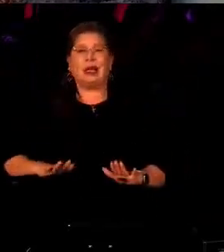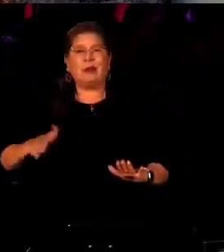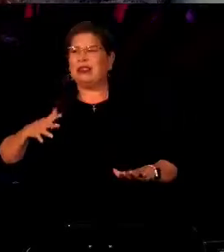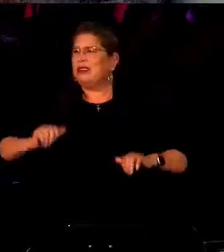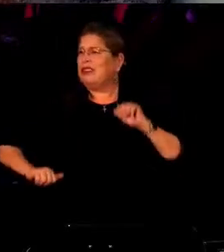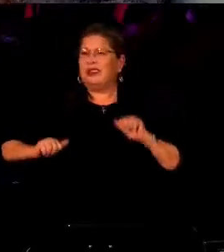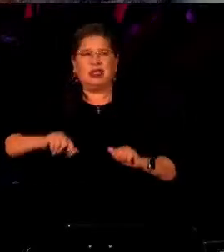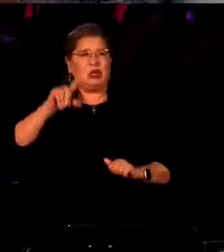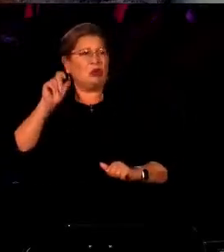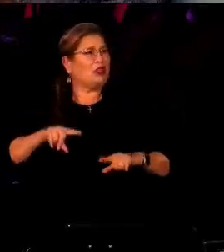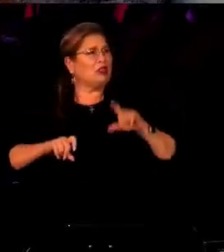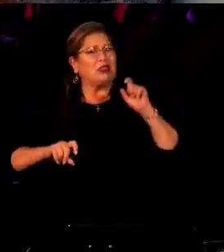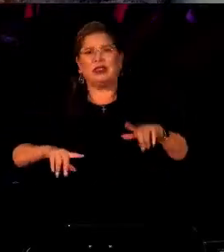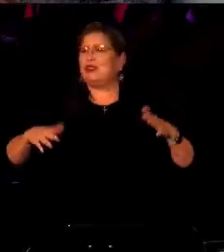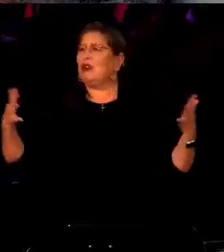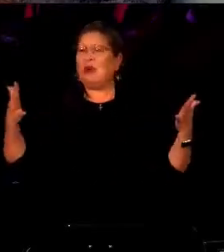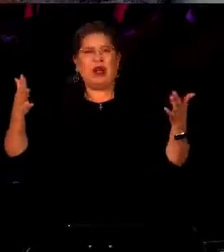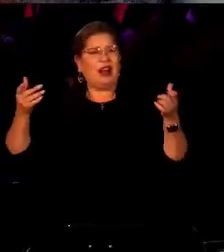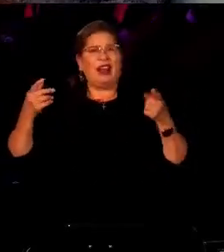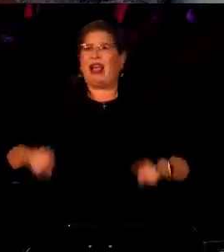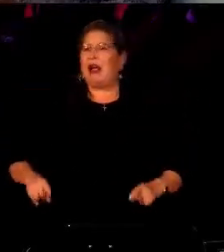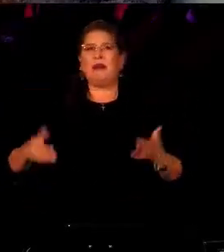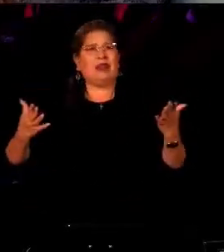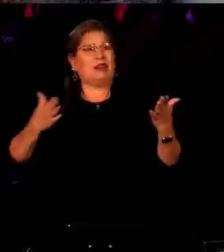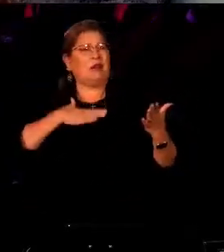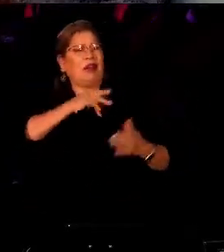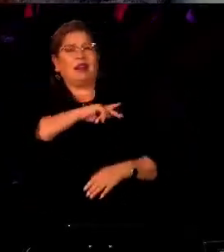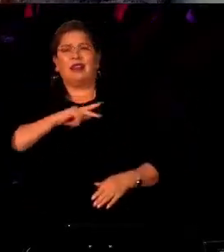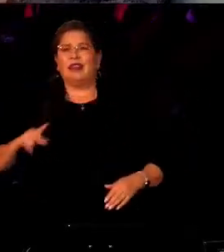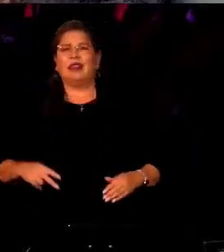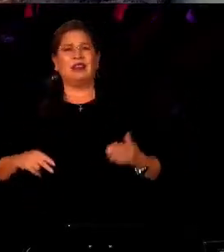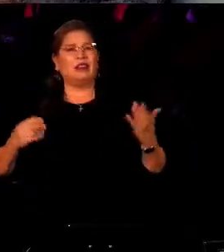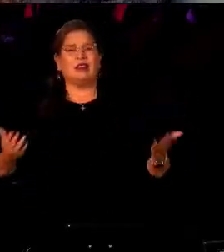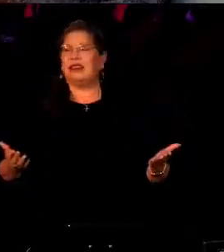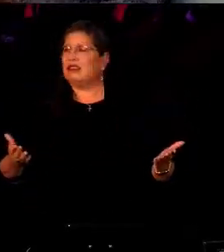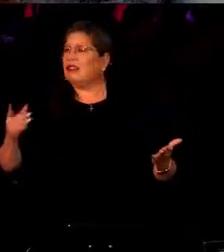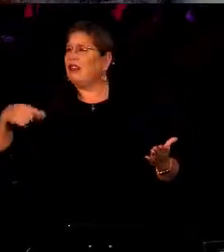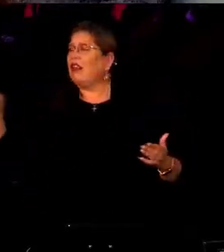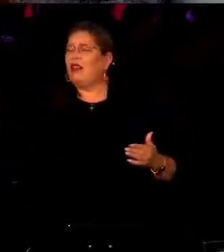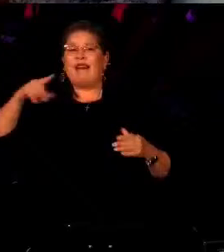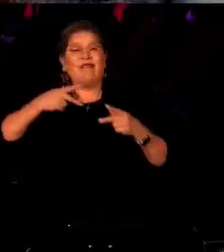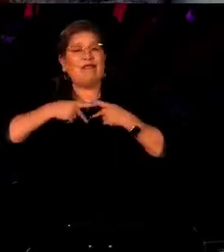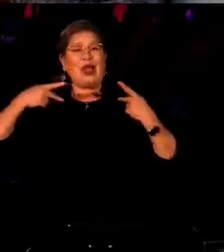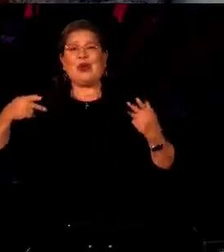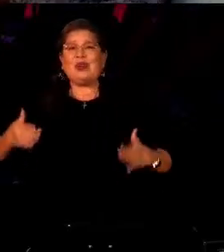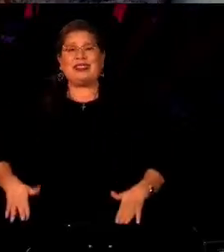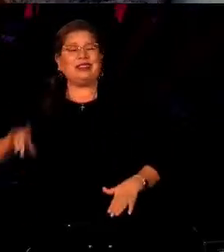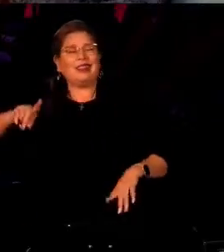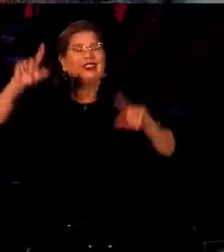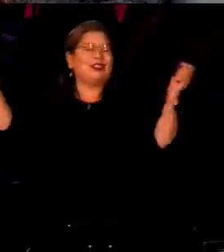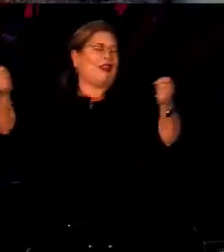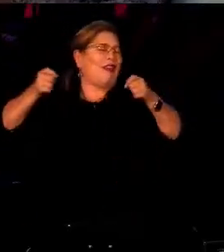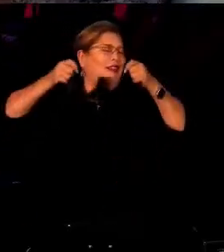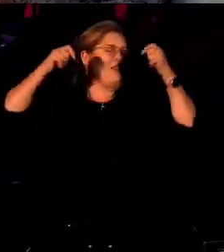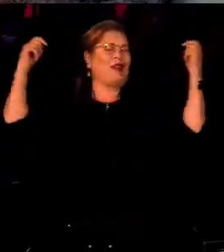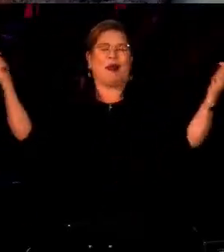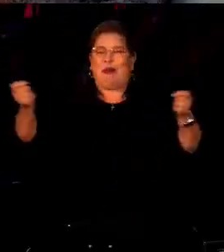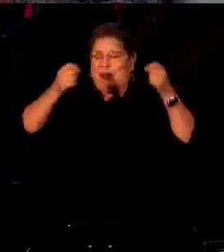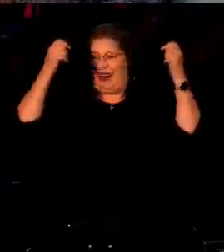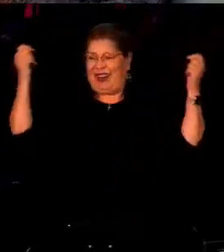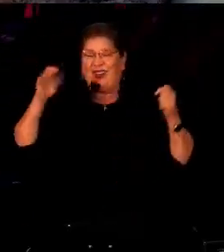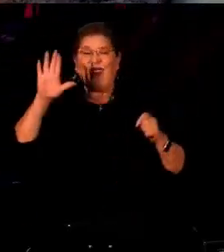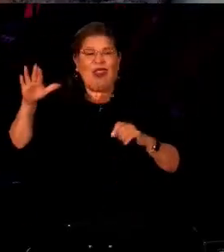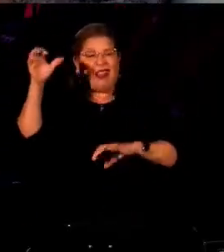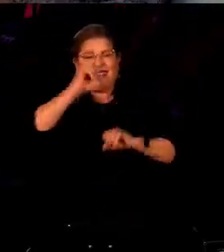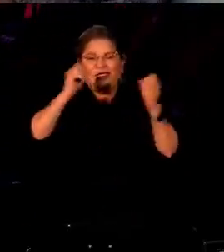questioning what has happened to their king. And the Pharisees are celebrating that their